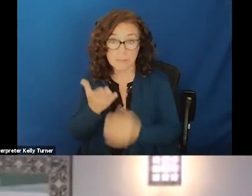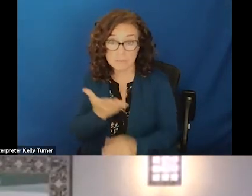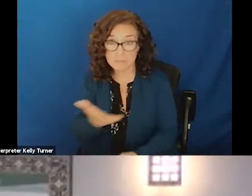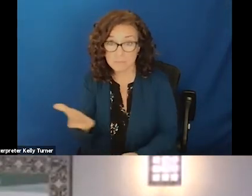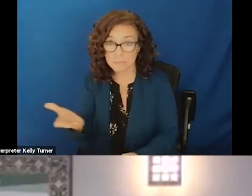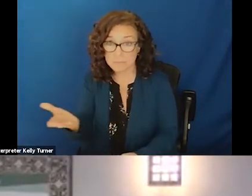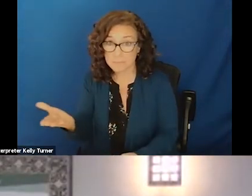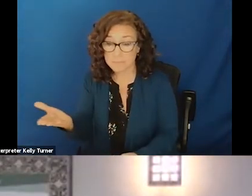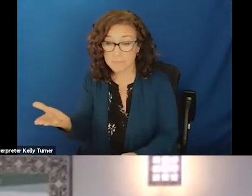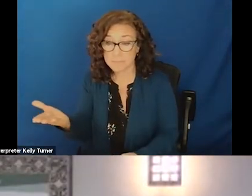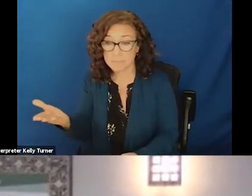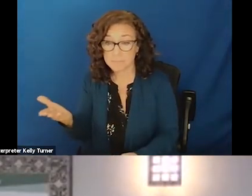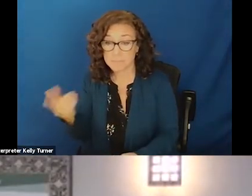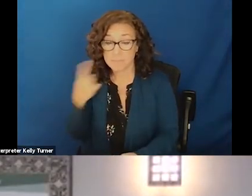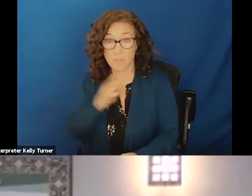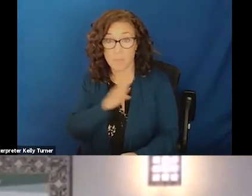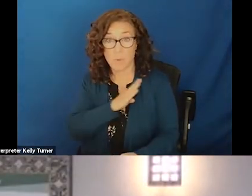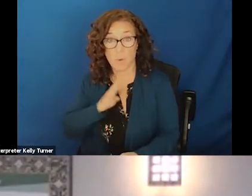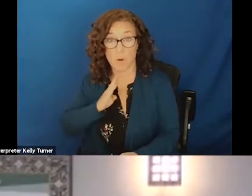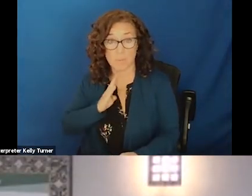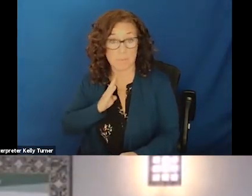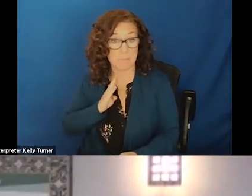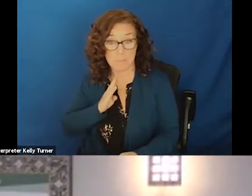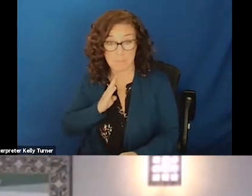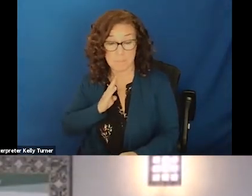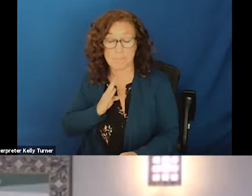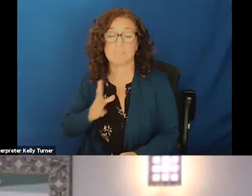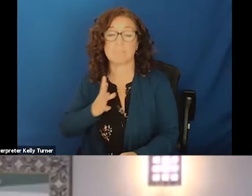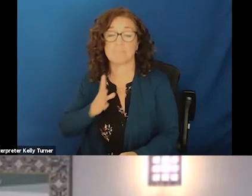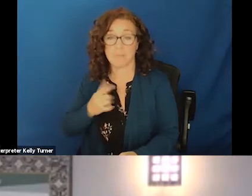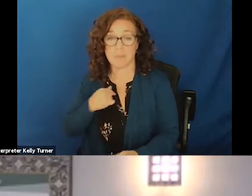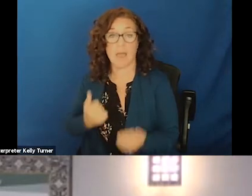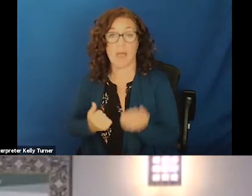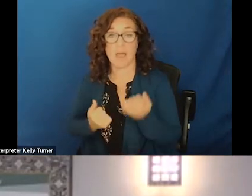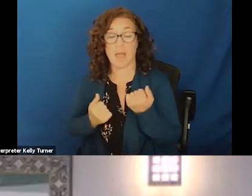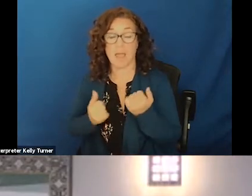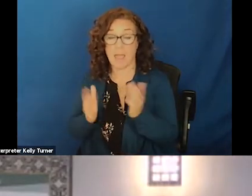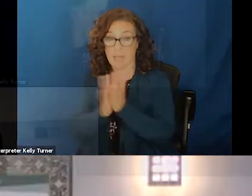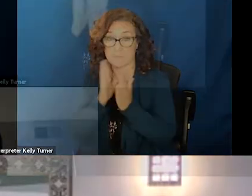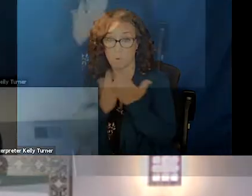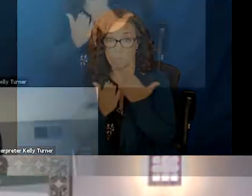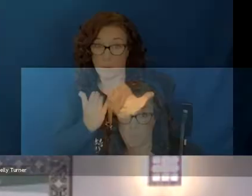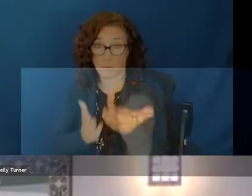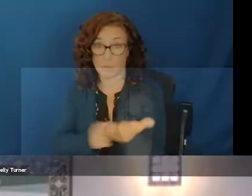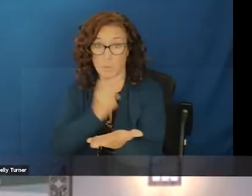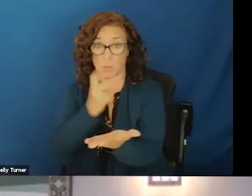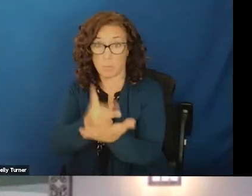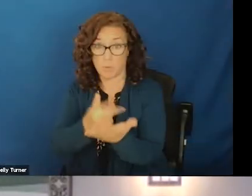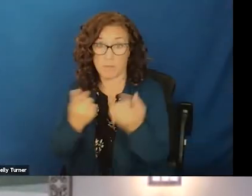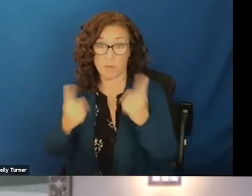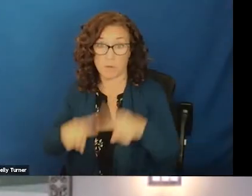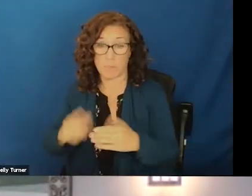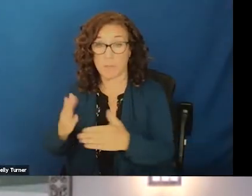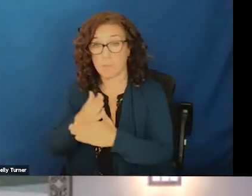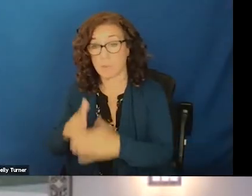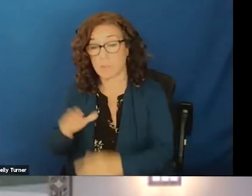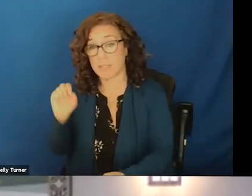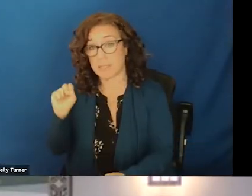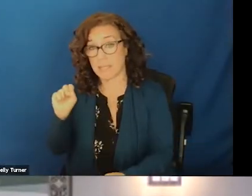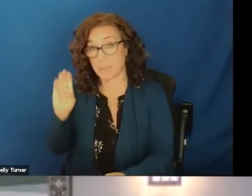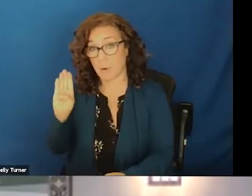If not, then I'd like to ask for a motion to approve the agreement between Santa Barbara Unified School District and